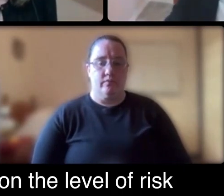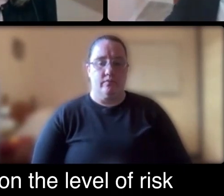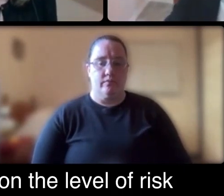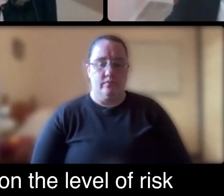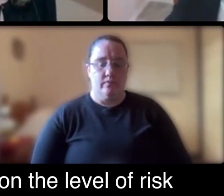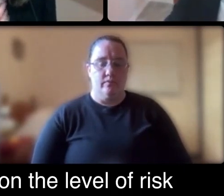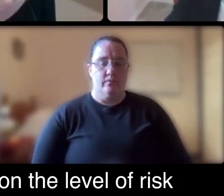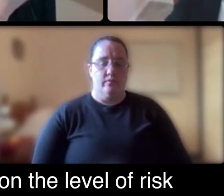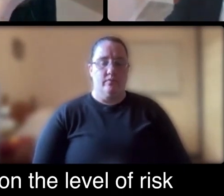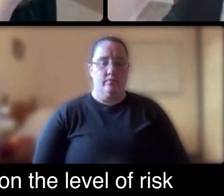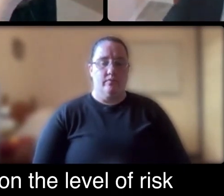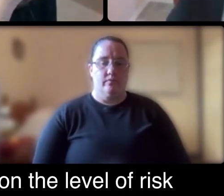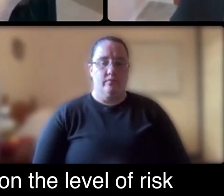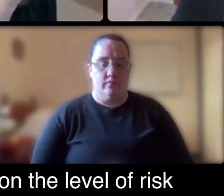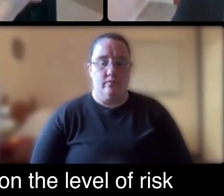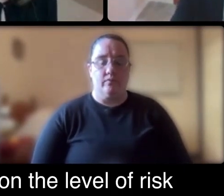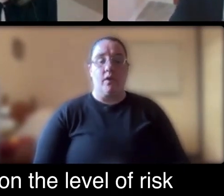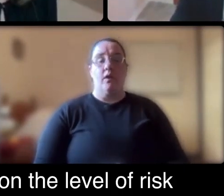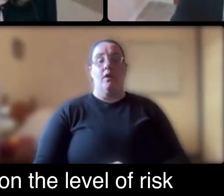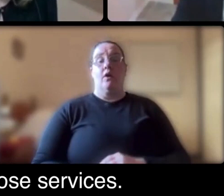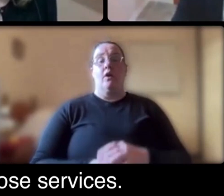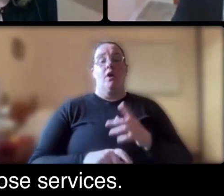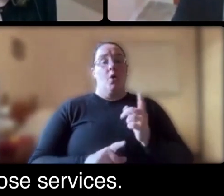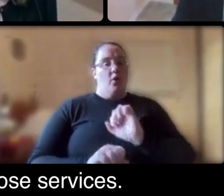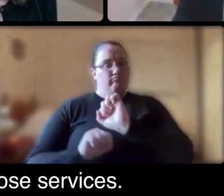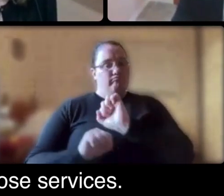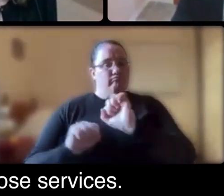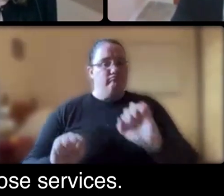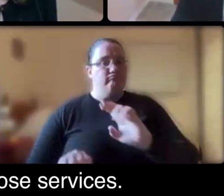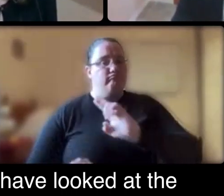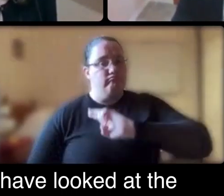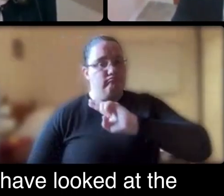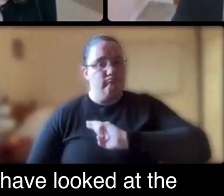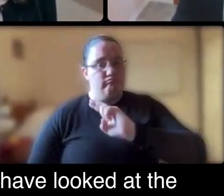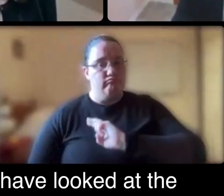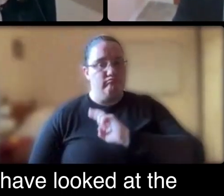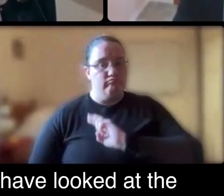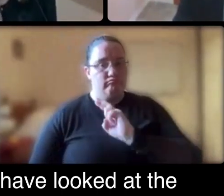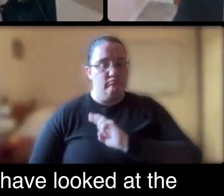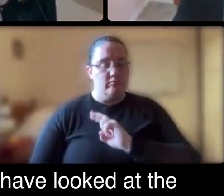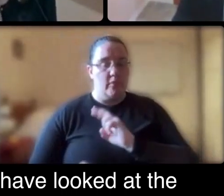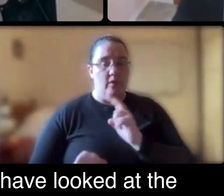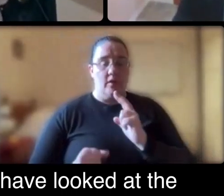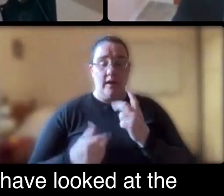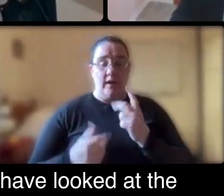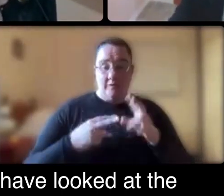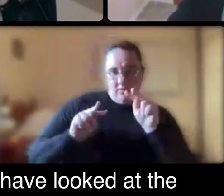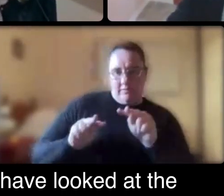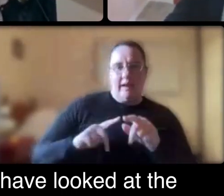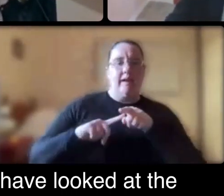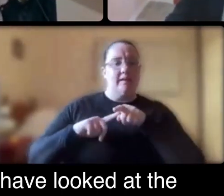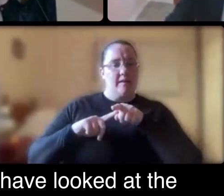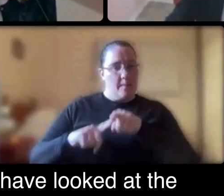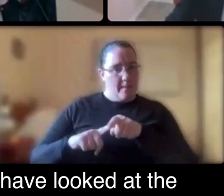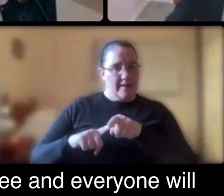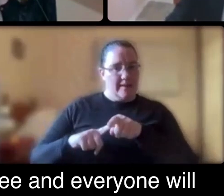you know, obligations will depend on the level of risk associated with those services. So in designing that, we